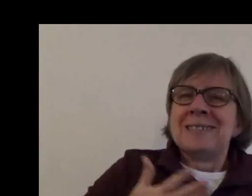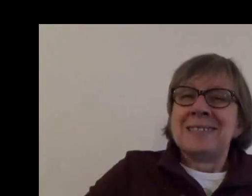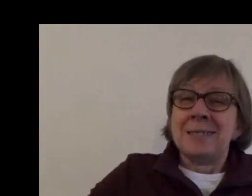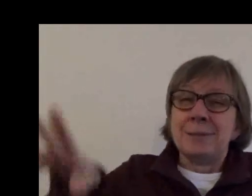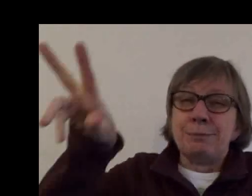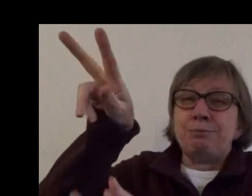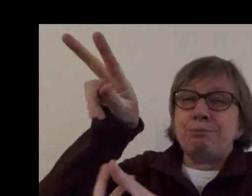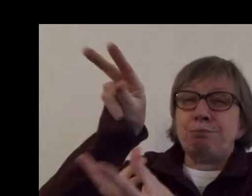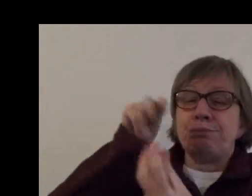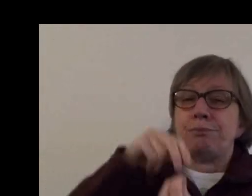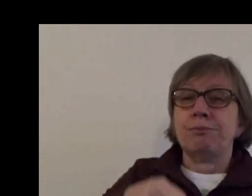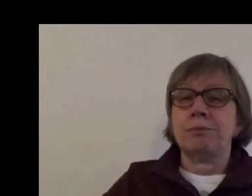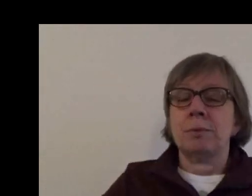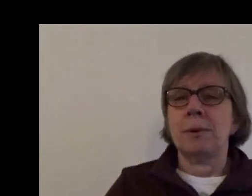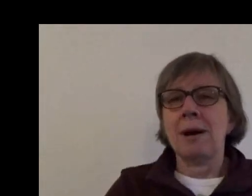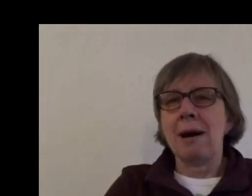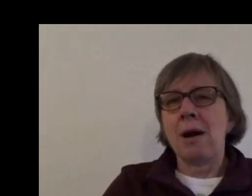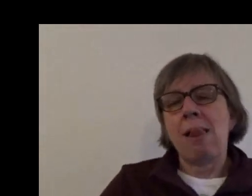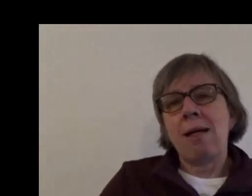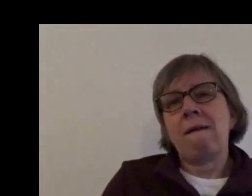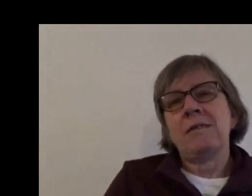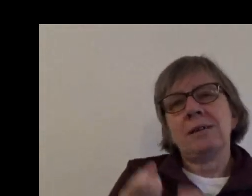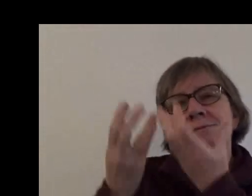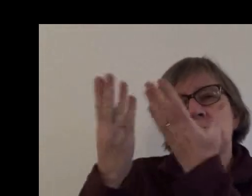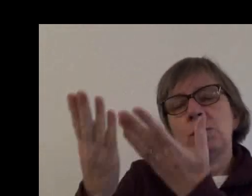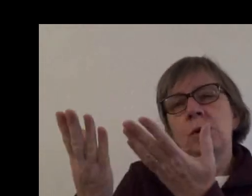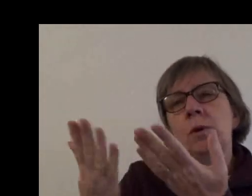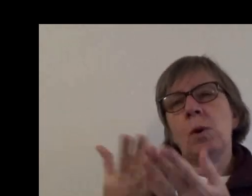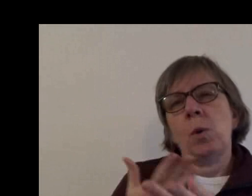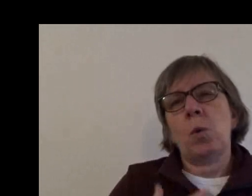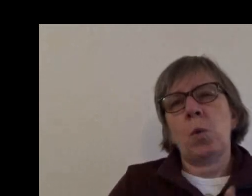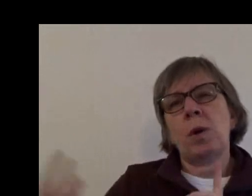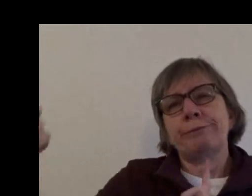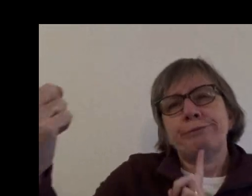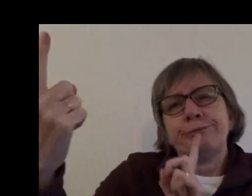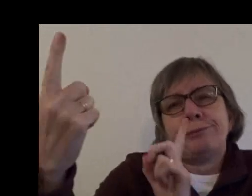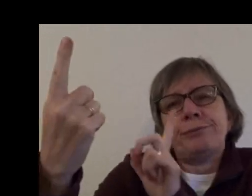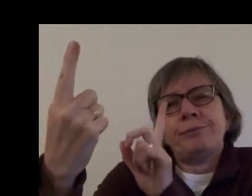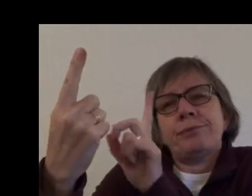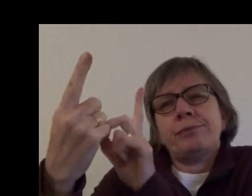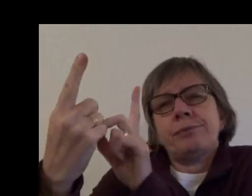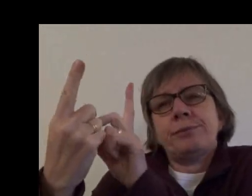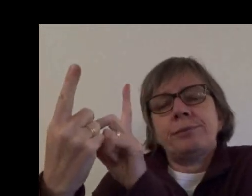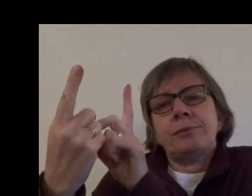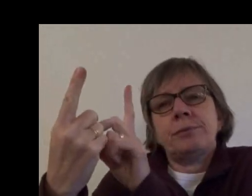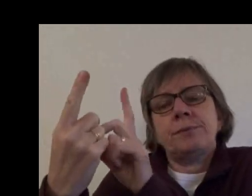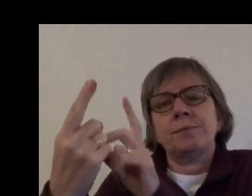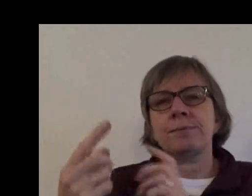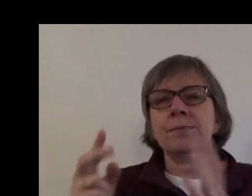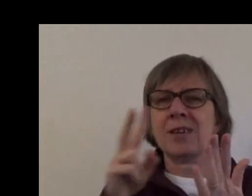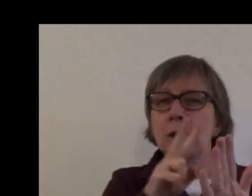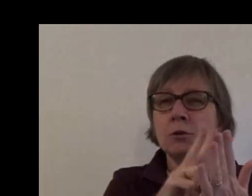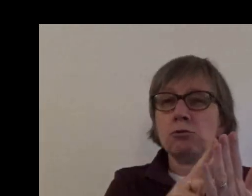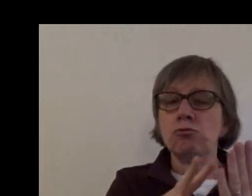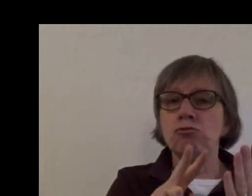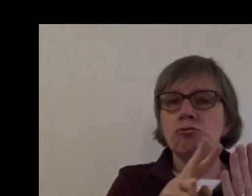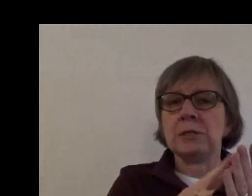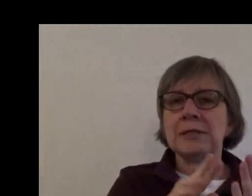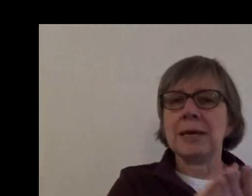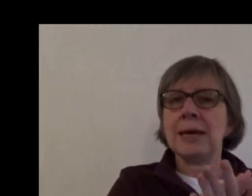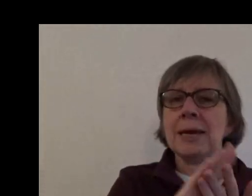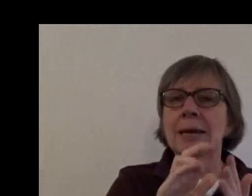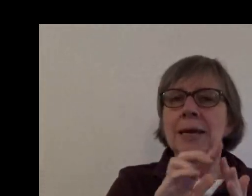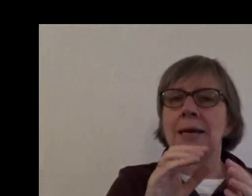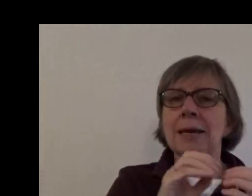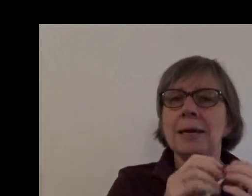we just offer our lives to you afresh today. We want to draw closer to you. Lord, as I've been reading in